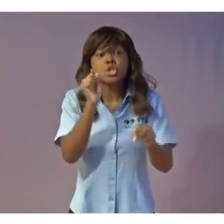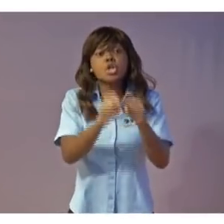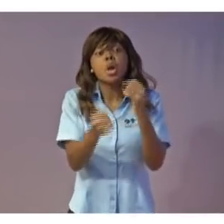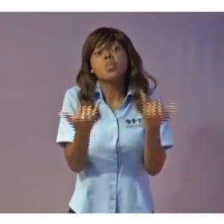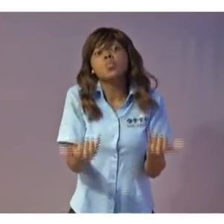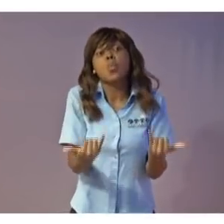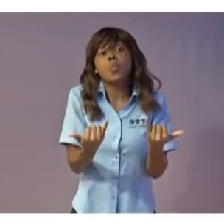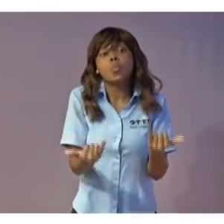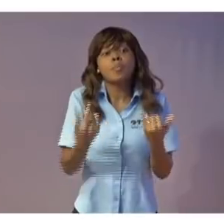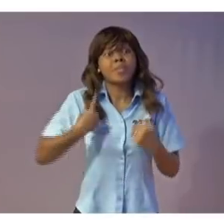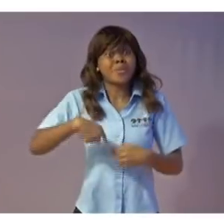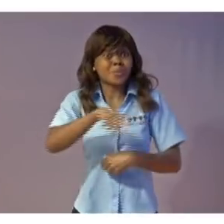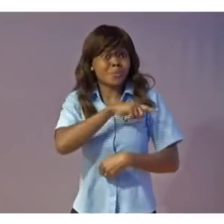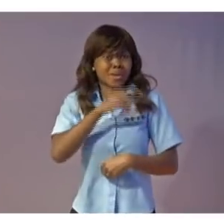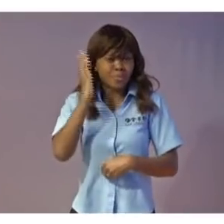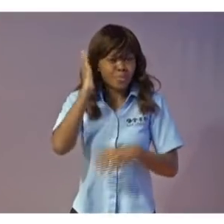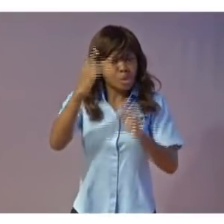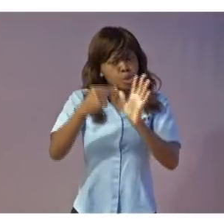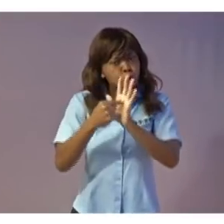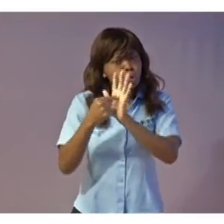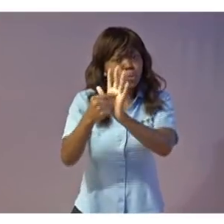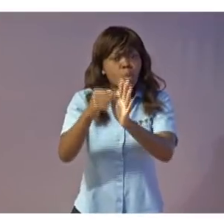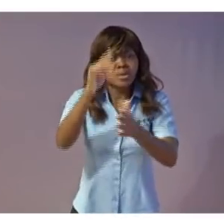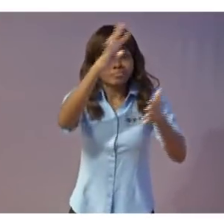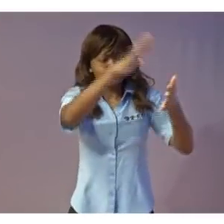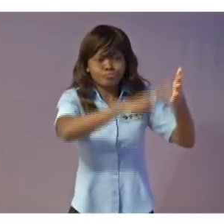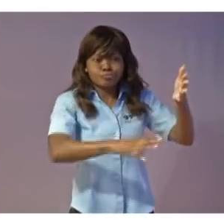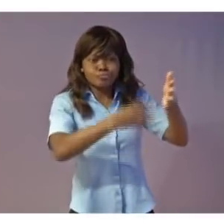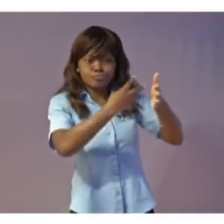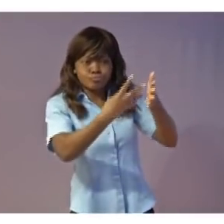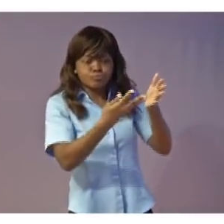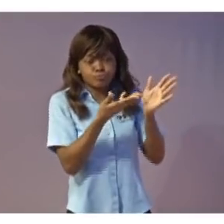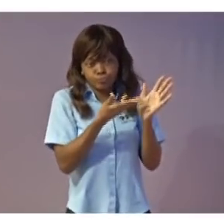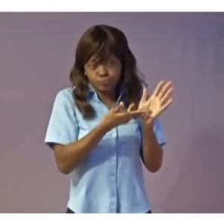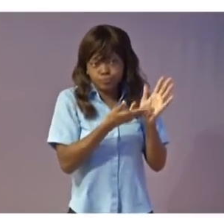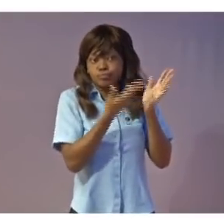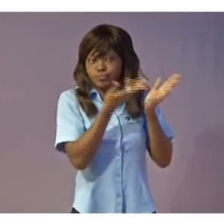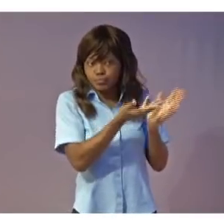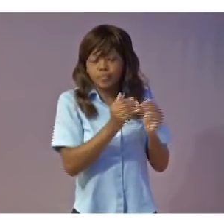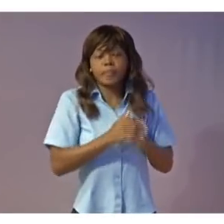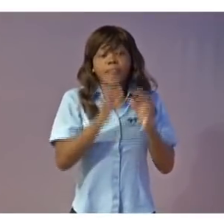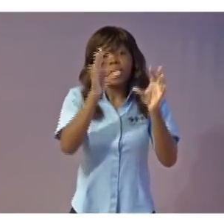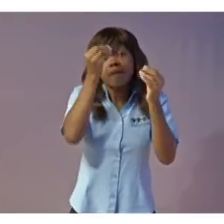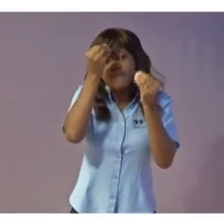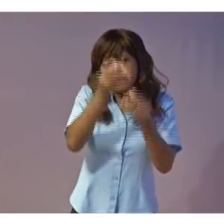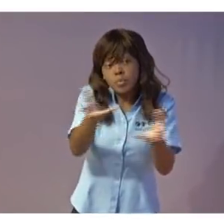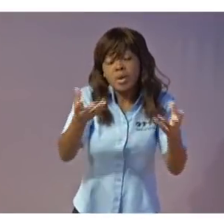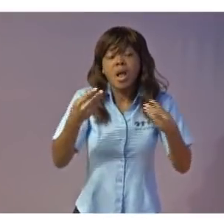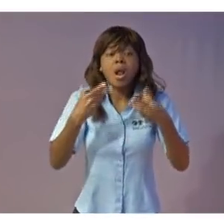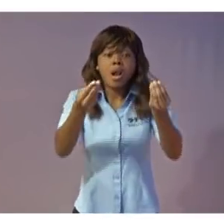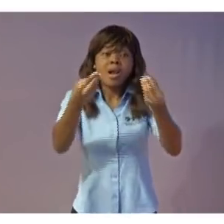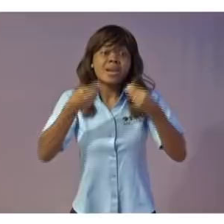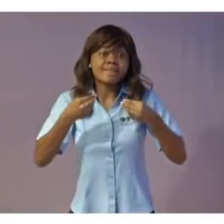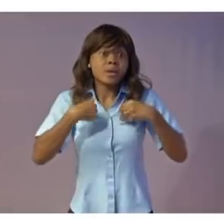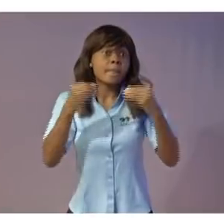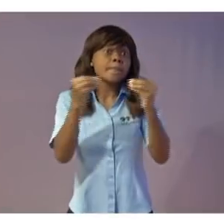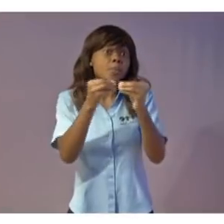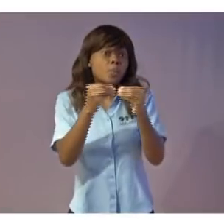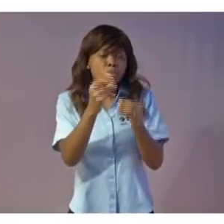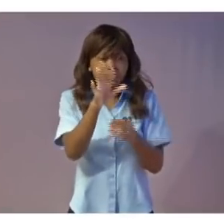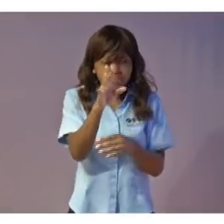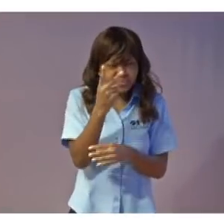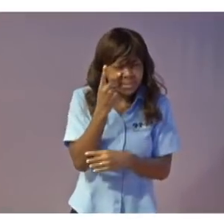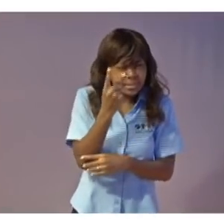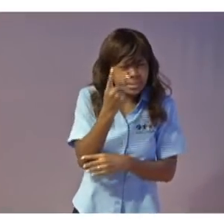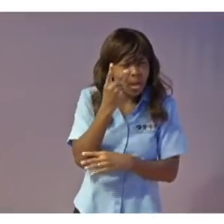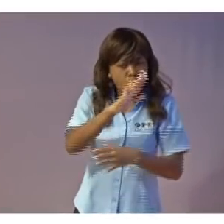graphically representing some information that we used to give as a line item. But we are now going to highlight